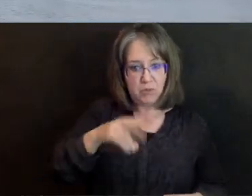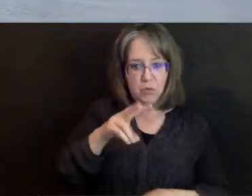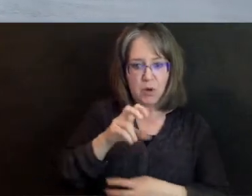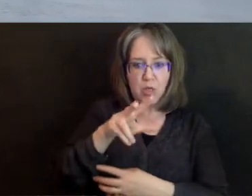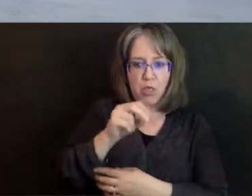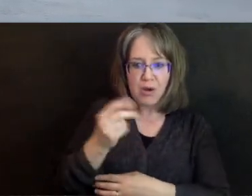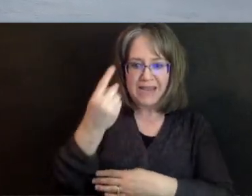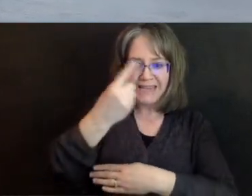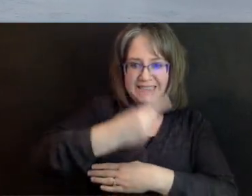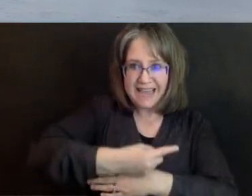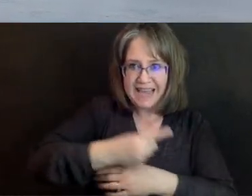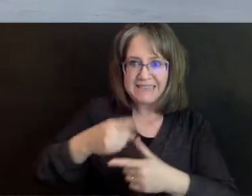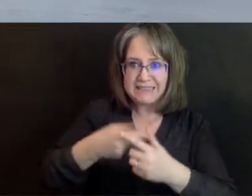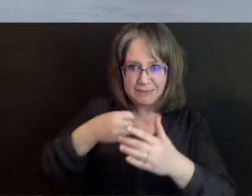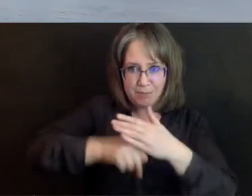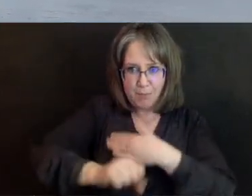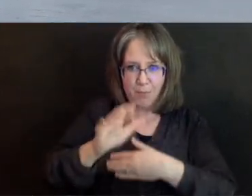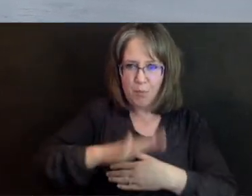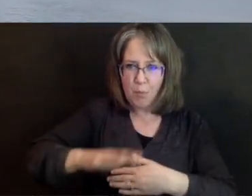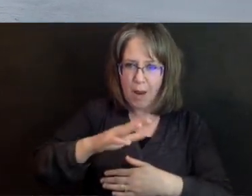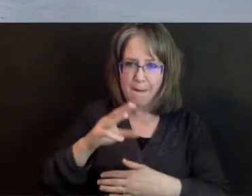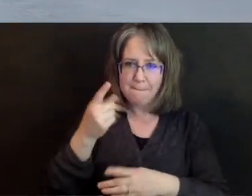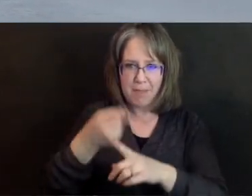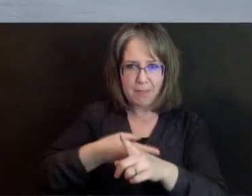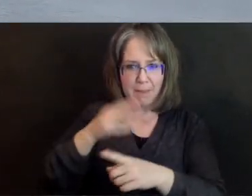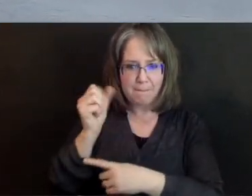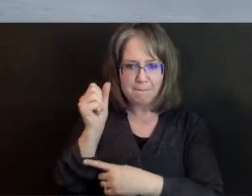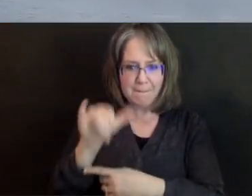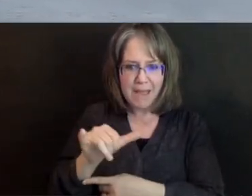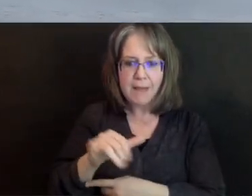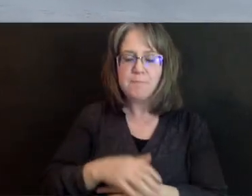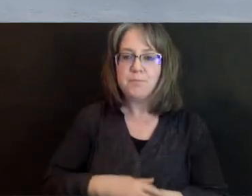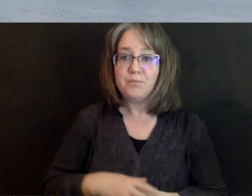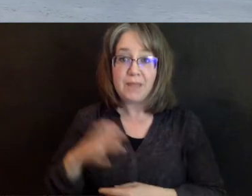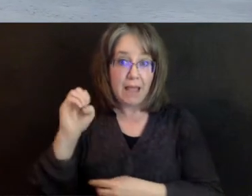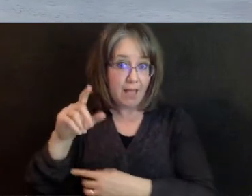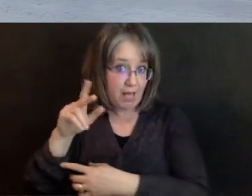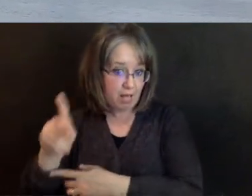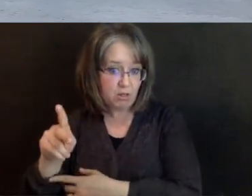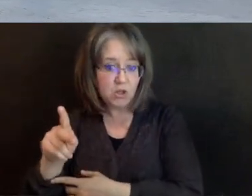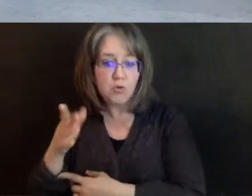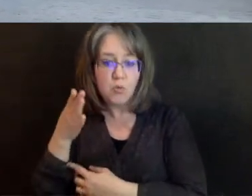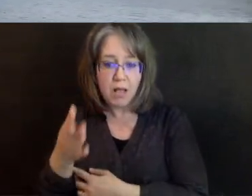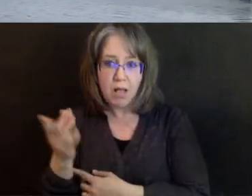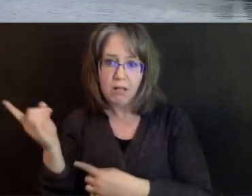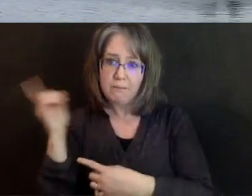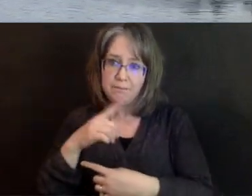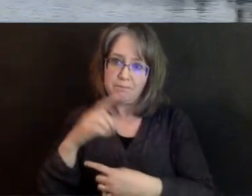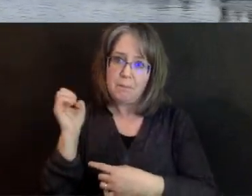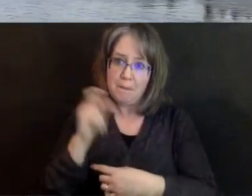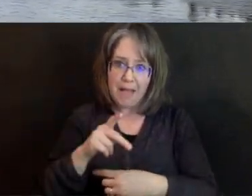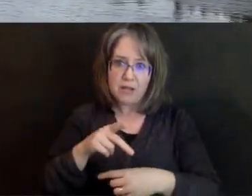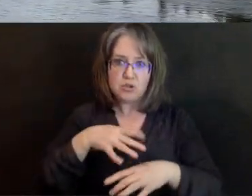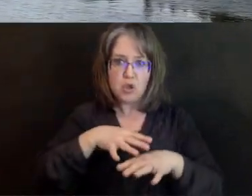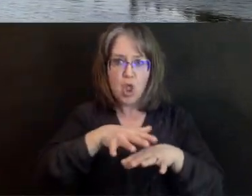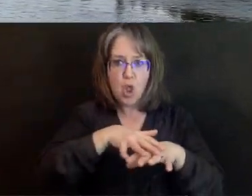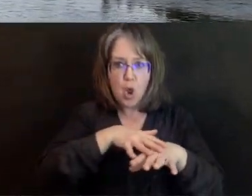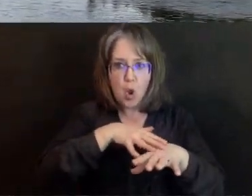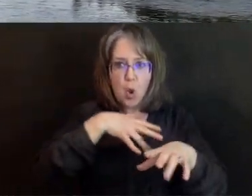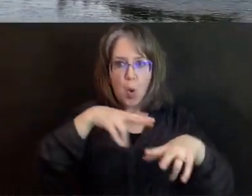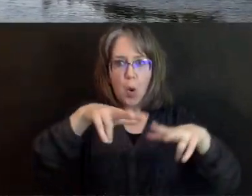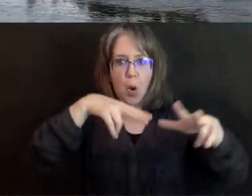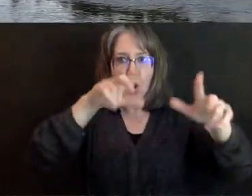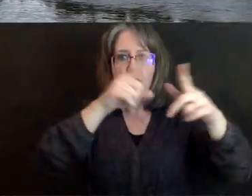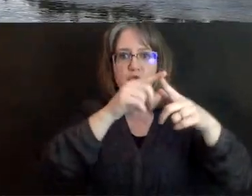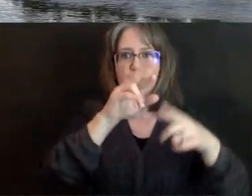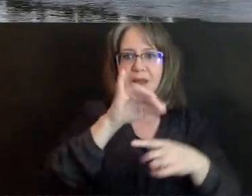Around this time, elk will start returning to the park and they'll slowly make their way up to the ridge. Cow elk, after an 8.5-month gestation period, will give birth